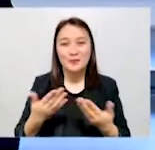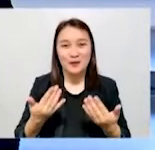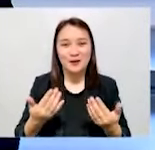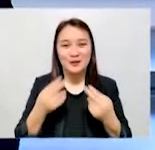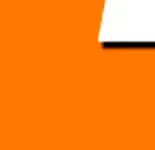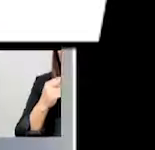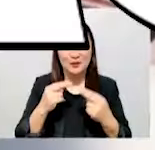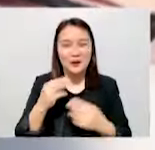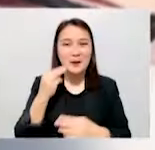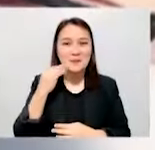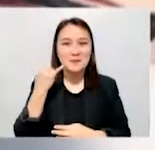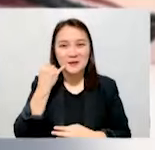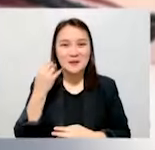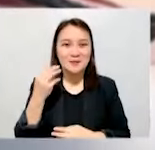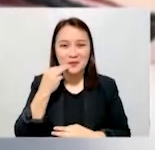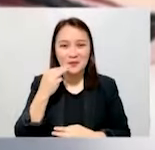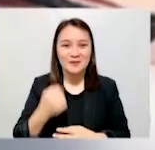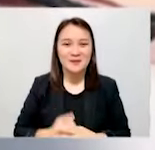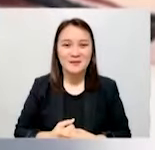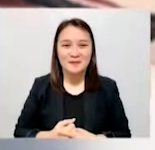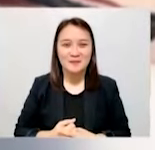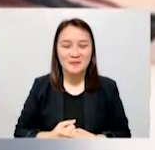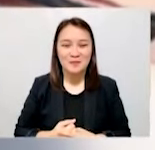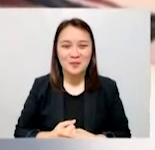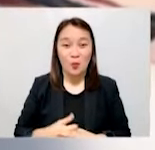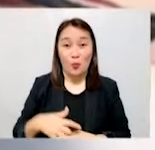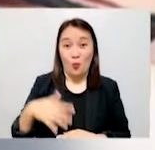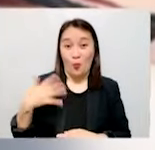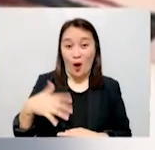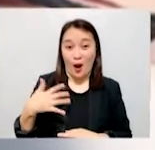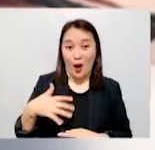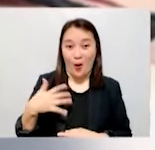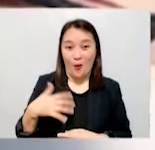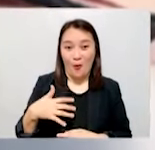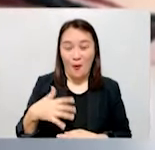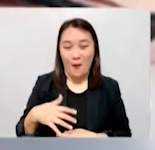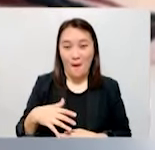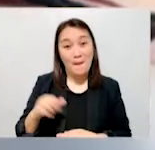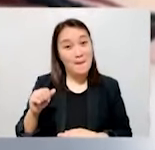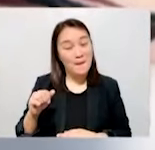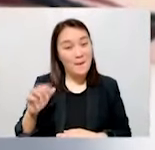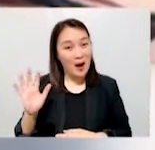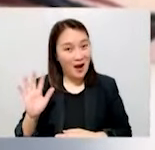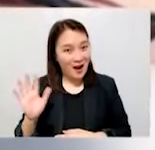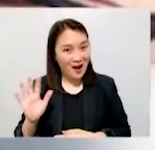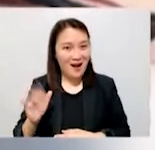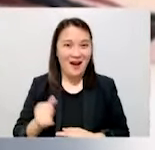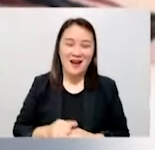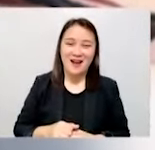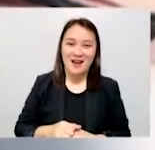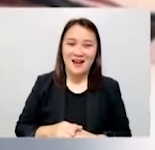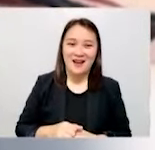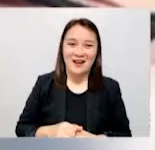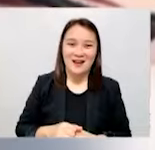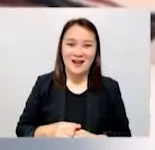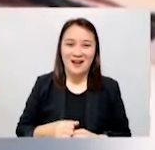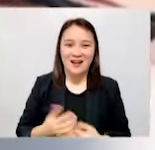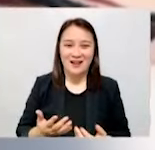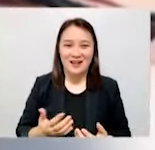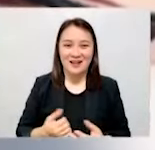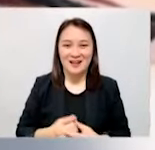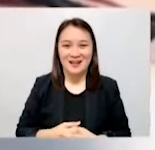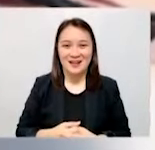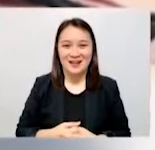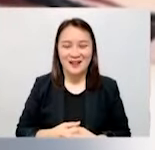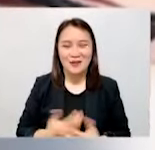Marfori. Bongga! I know! Mabuhay! Yeah! So that's a lot of fun